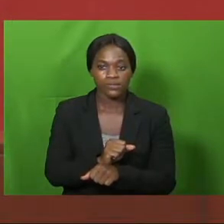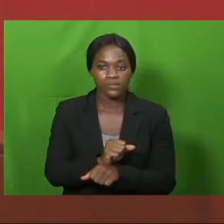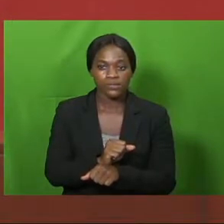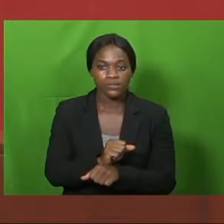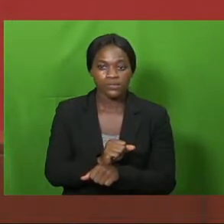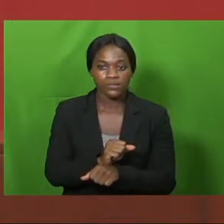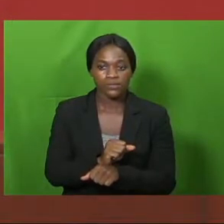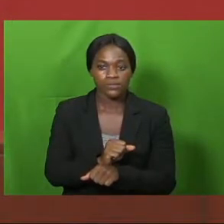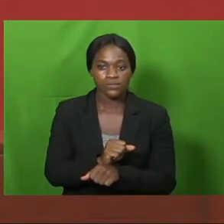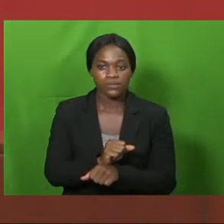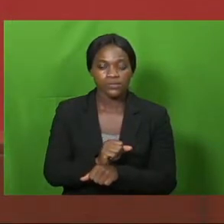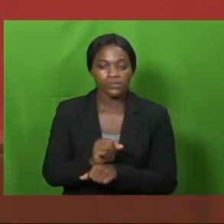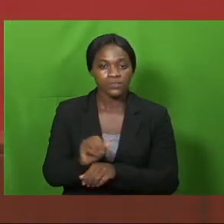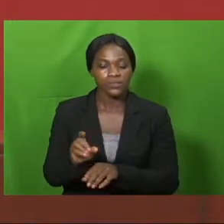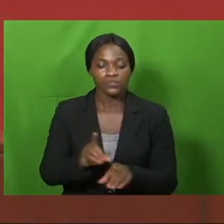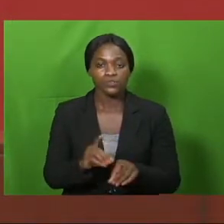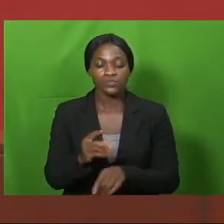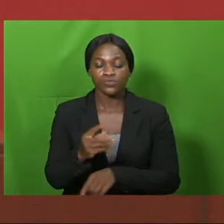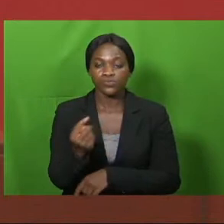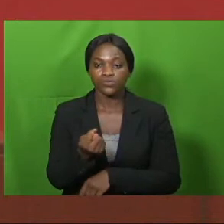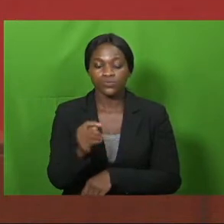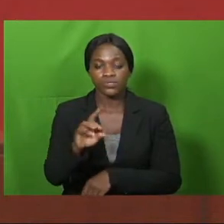of 7th March